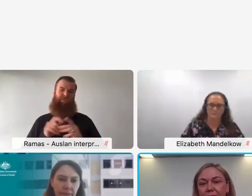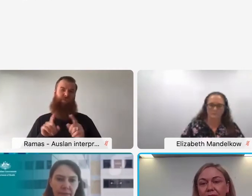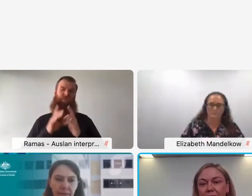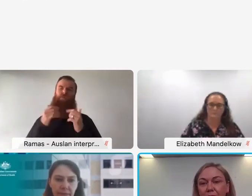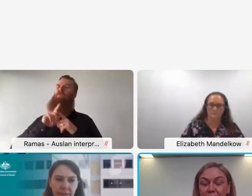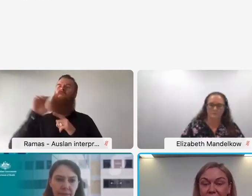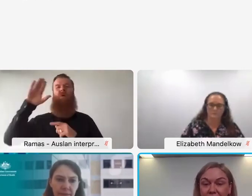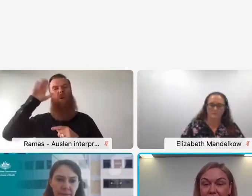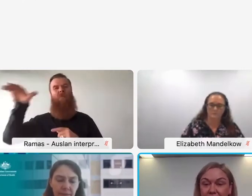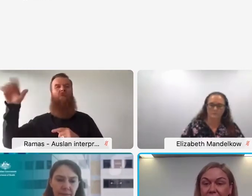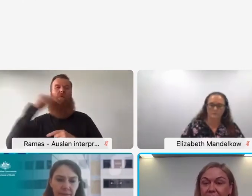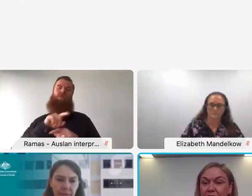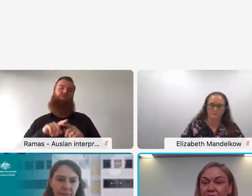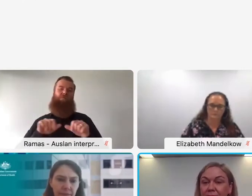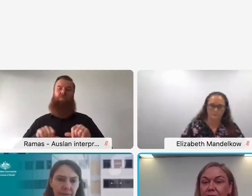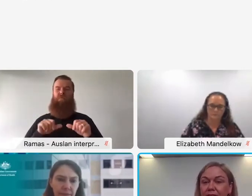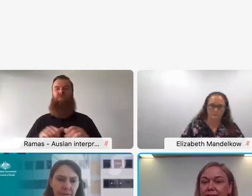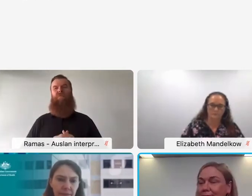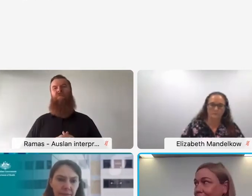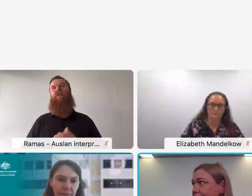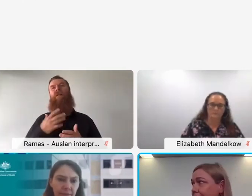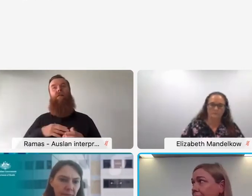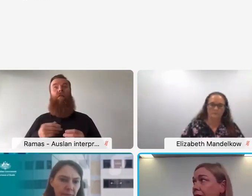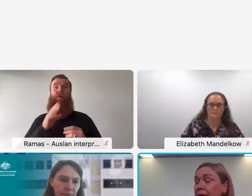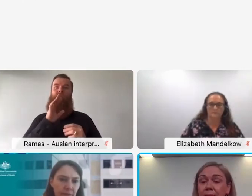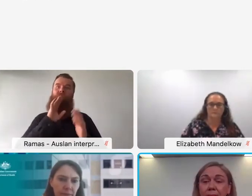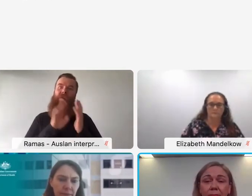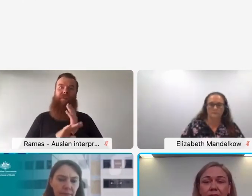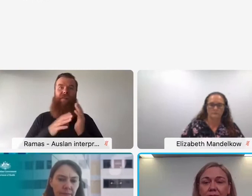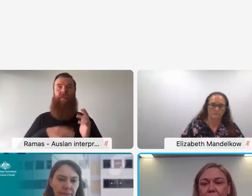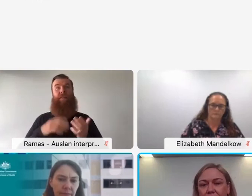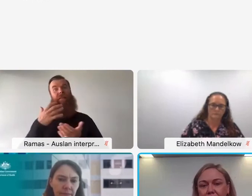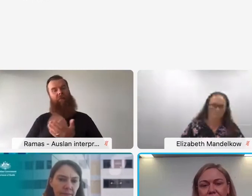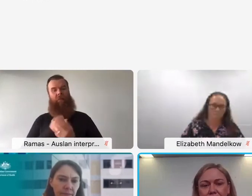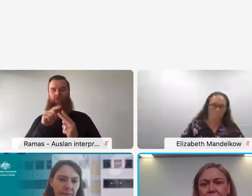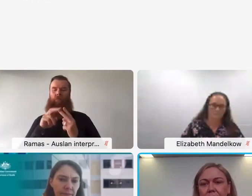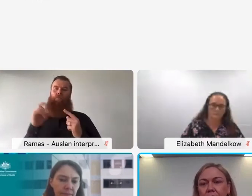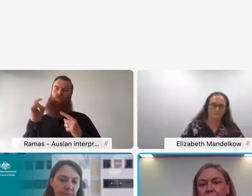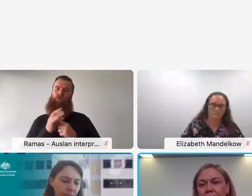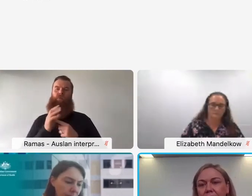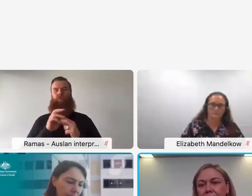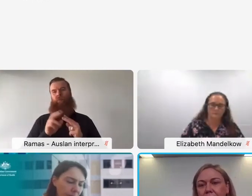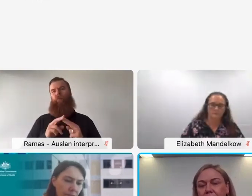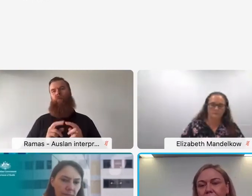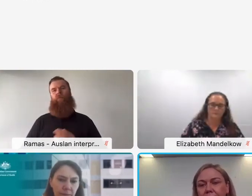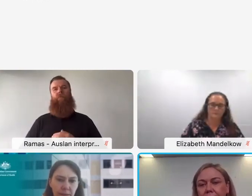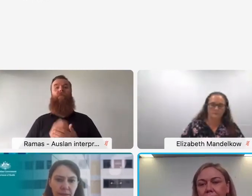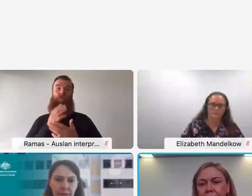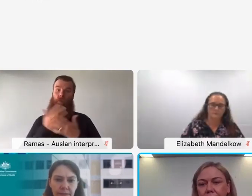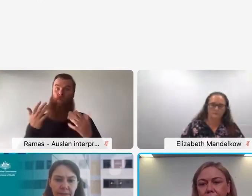that with privacy and safety and security in mind. It's a big part of the work that we do when